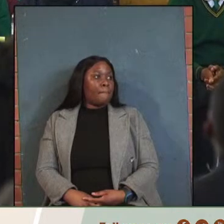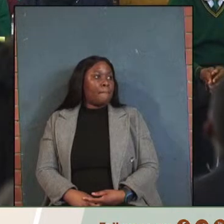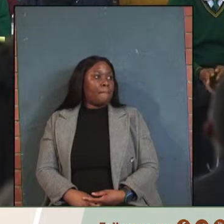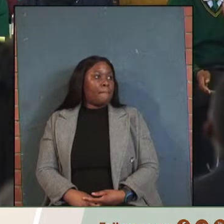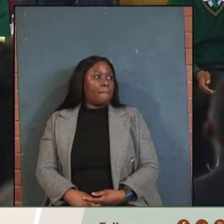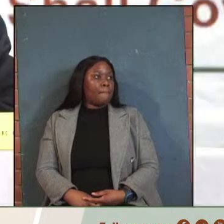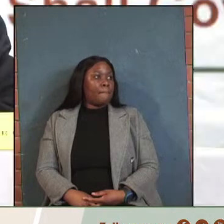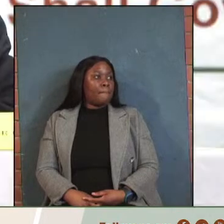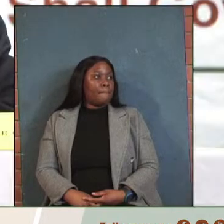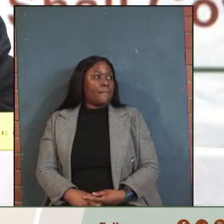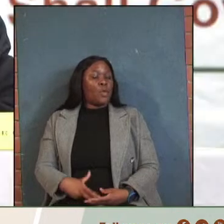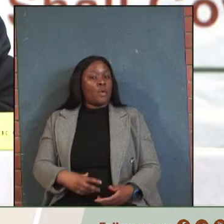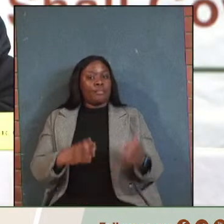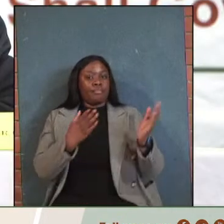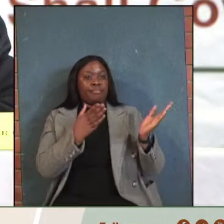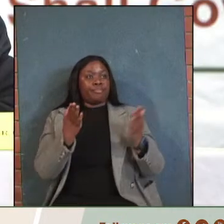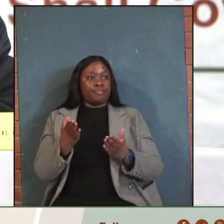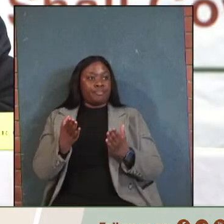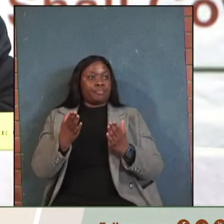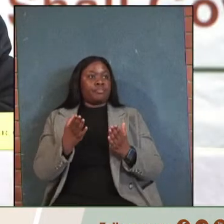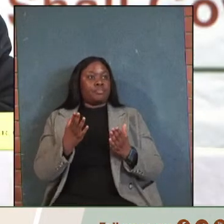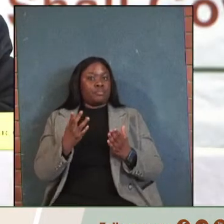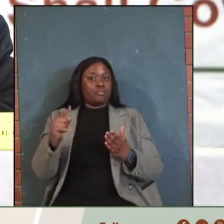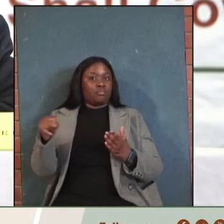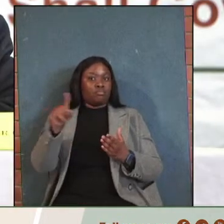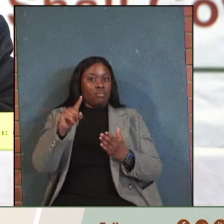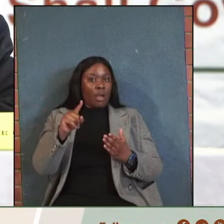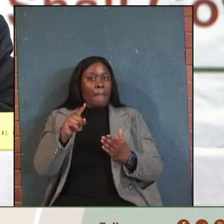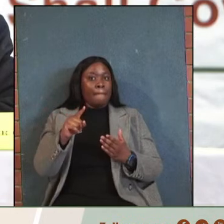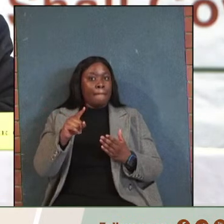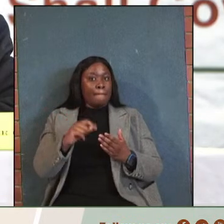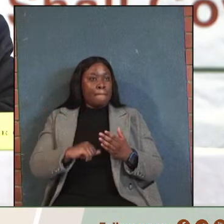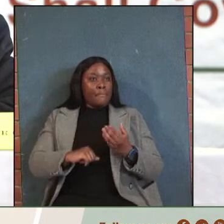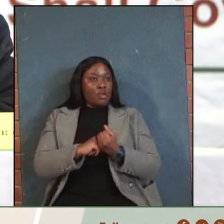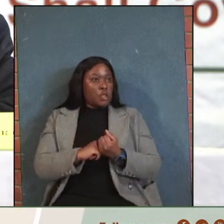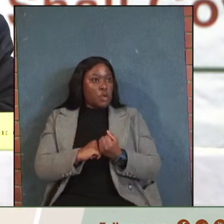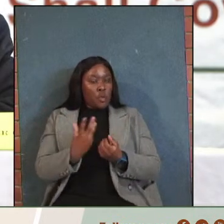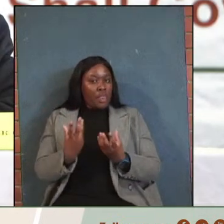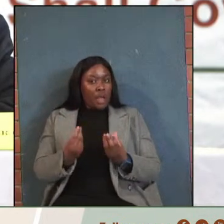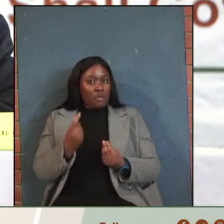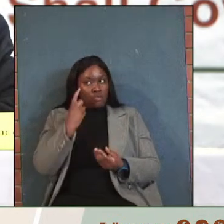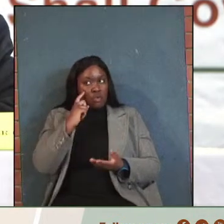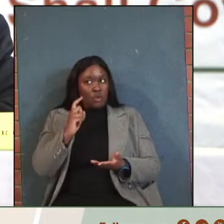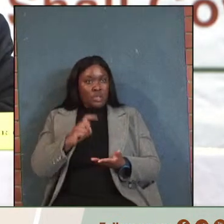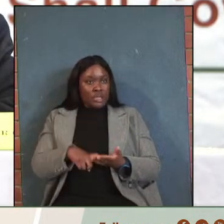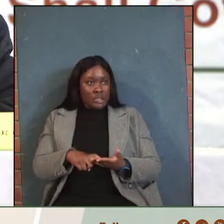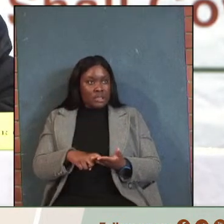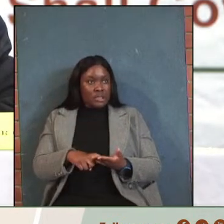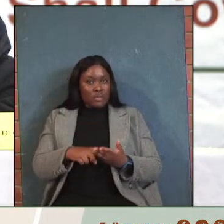I now call for the motion without notice in terms of Rule